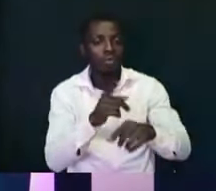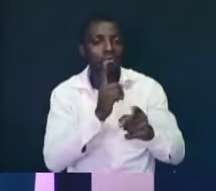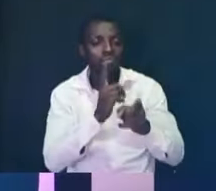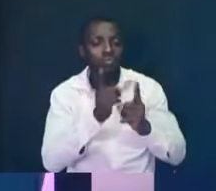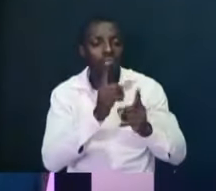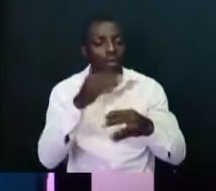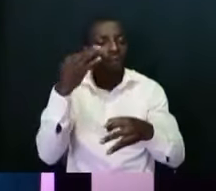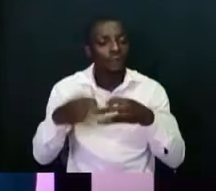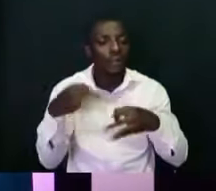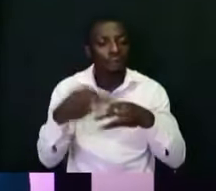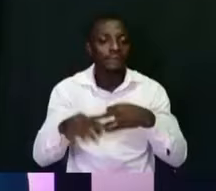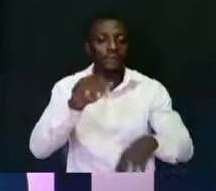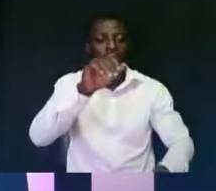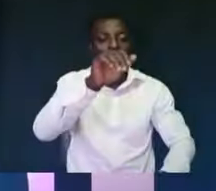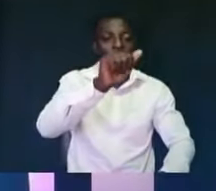In